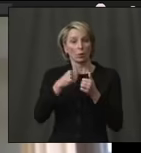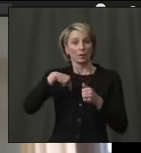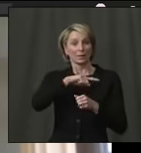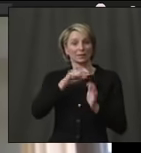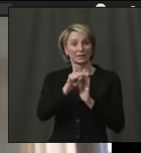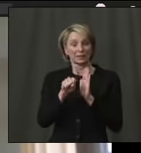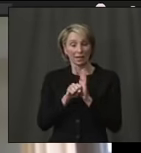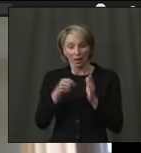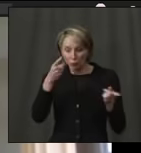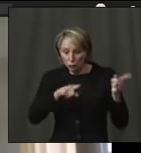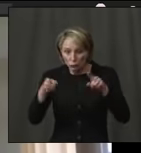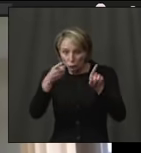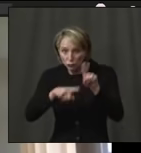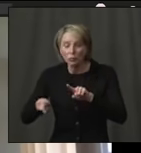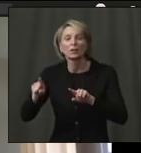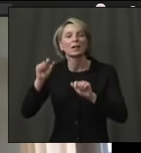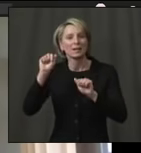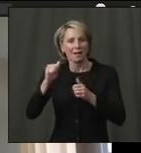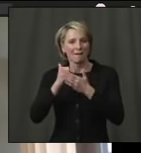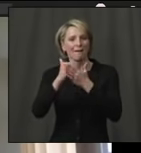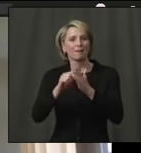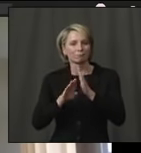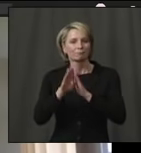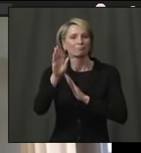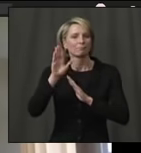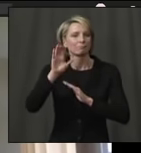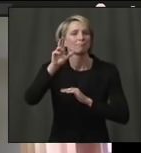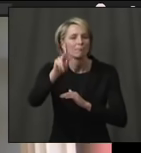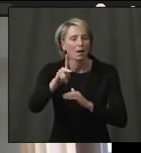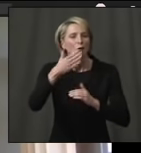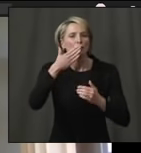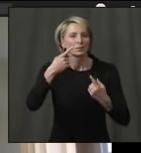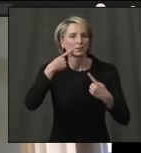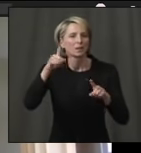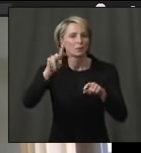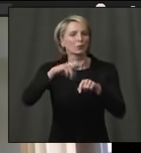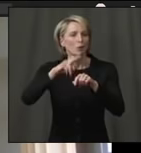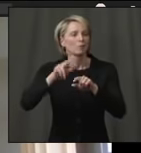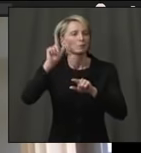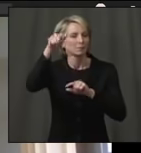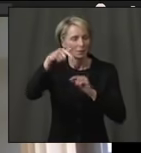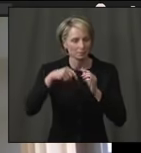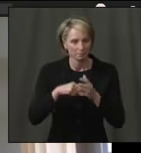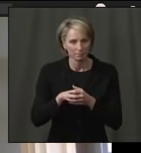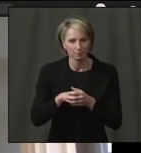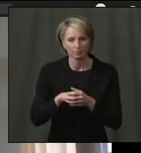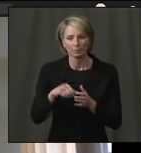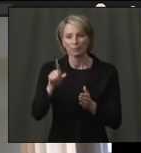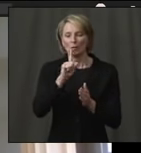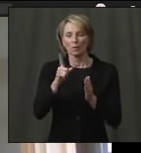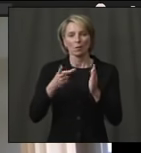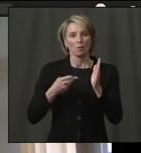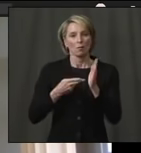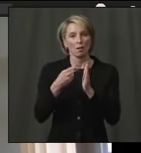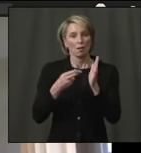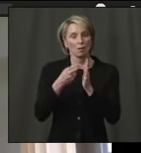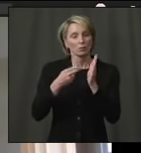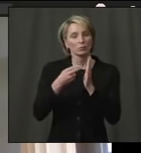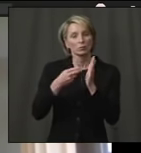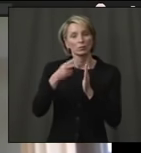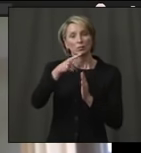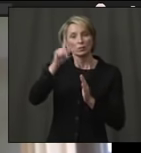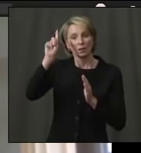your collaborative leadership that has shown us the way. We've been working